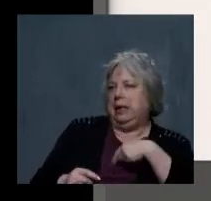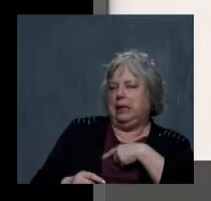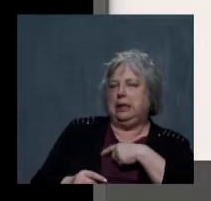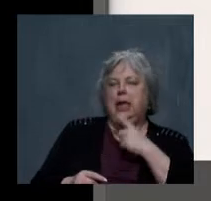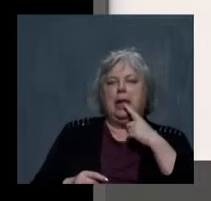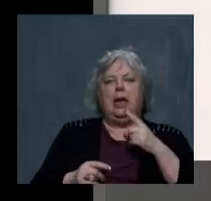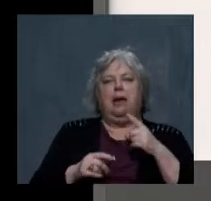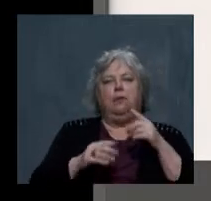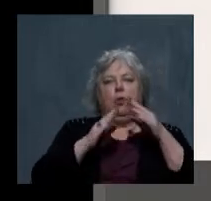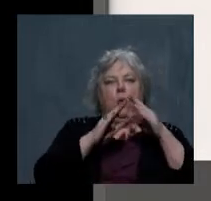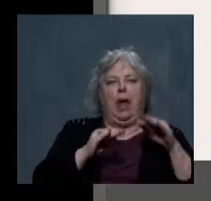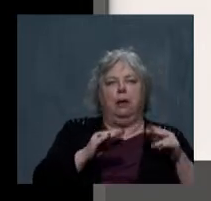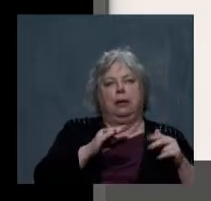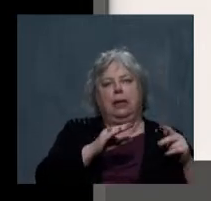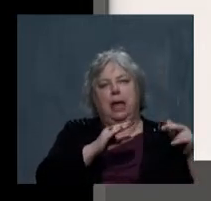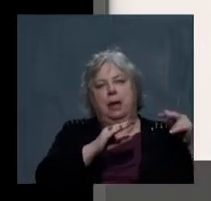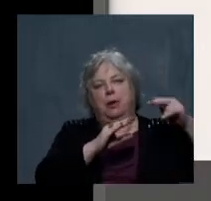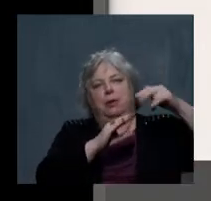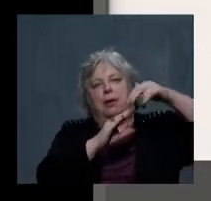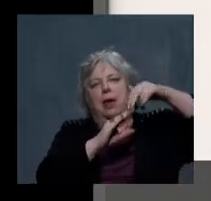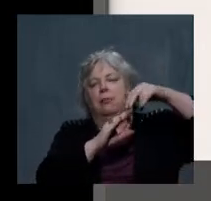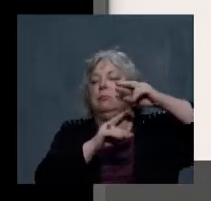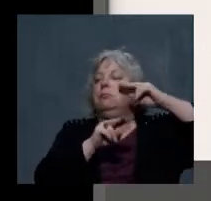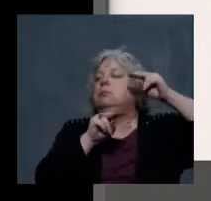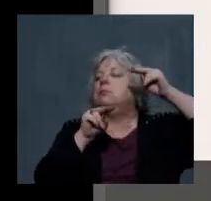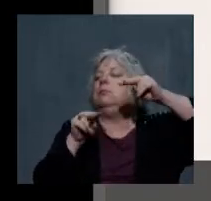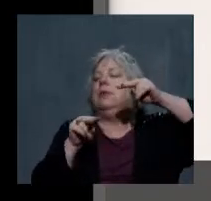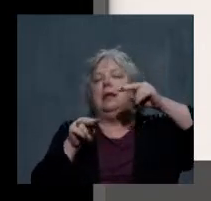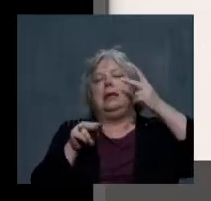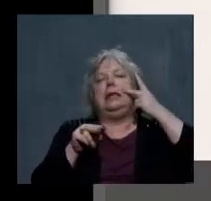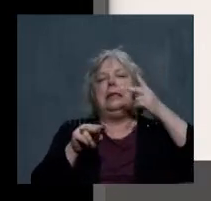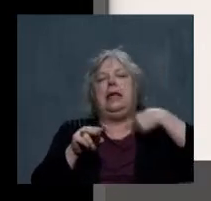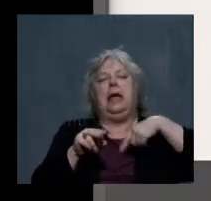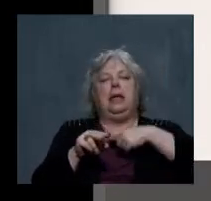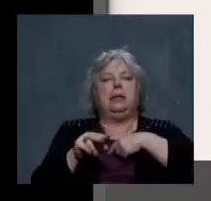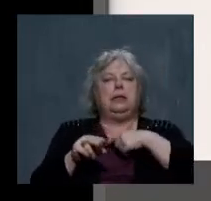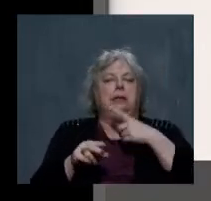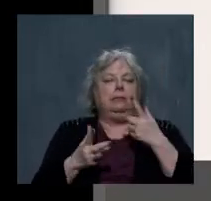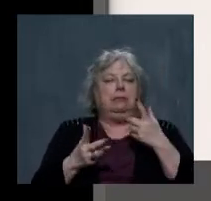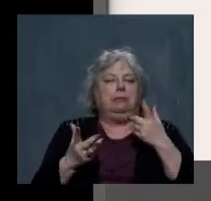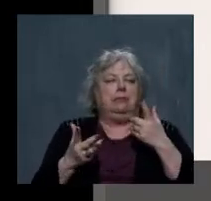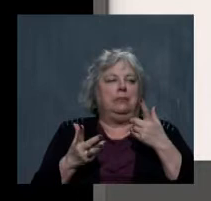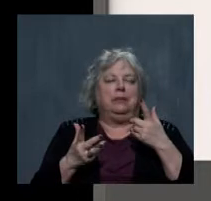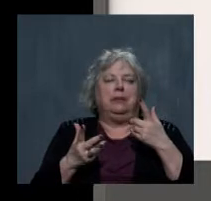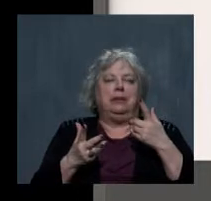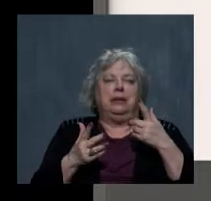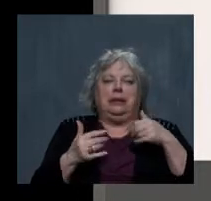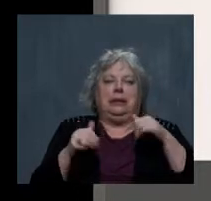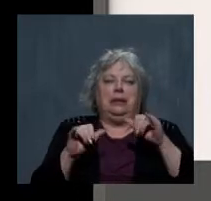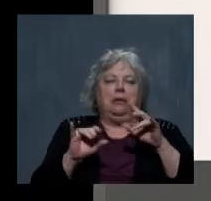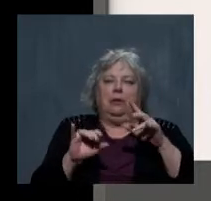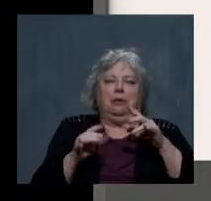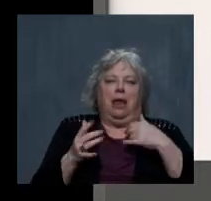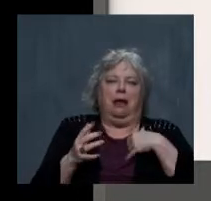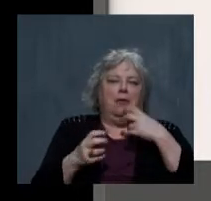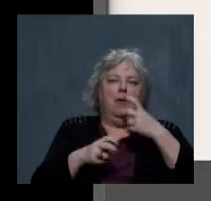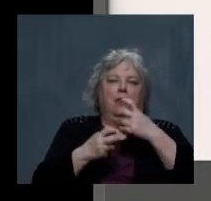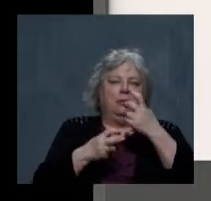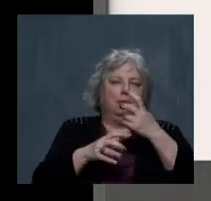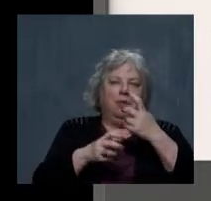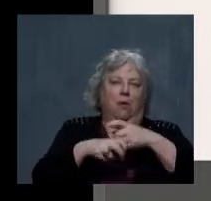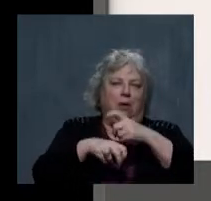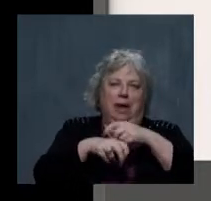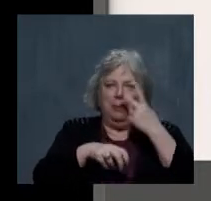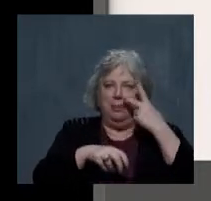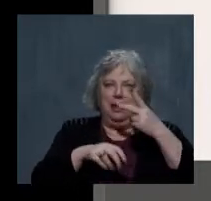top of their house over there if we were Mr. Wingfield's development, and they'd have to get on top of their house, and they'd still be to be able to see the top